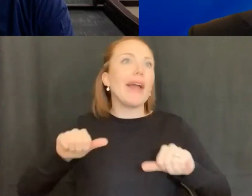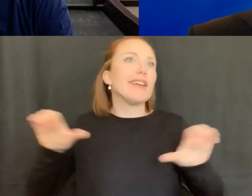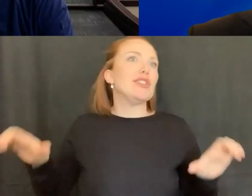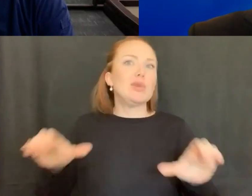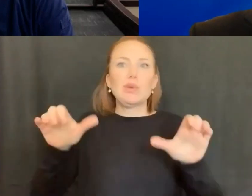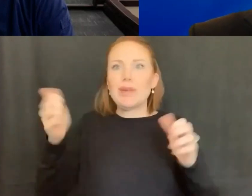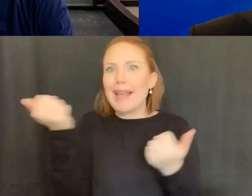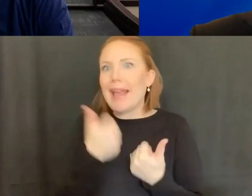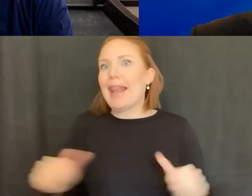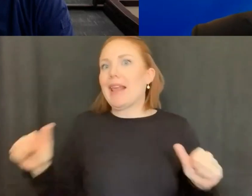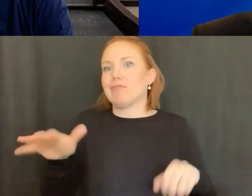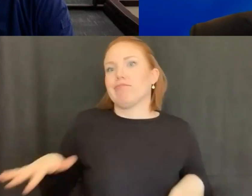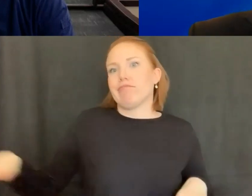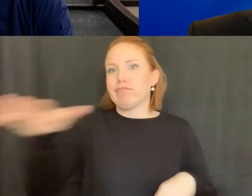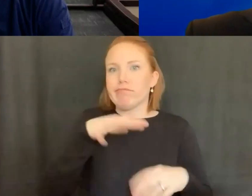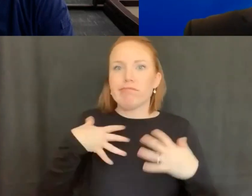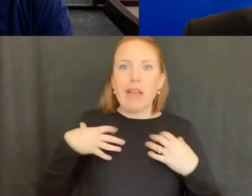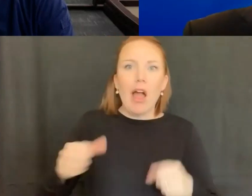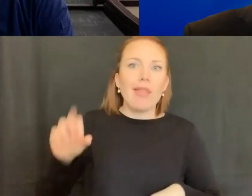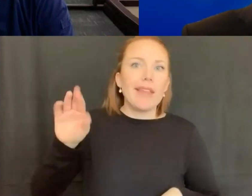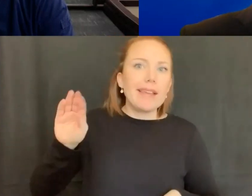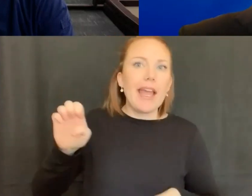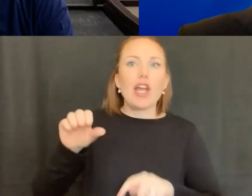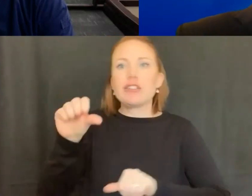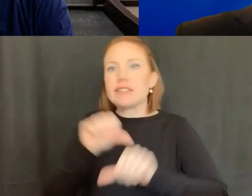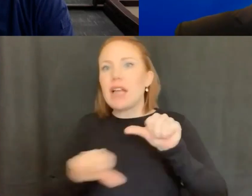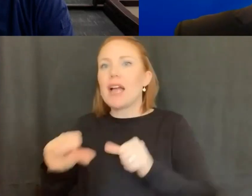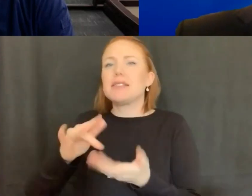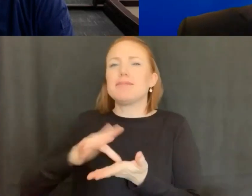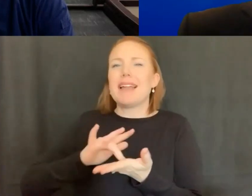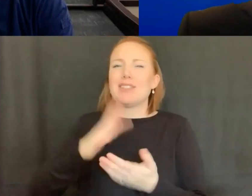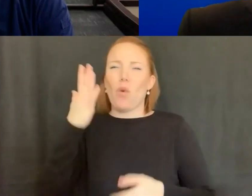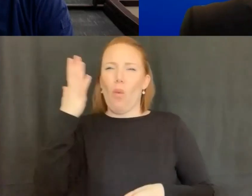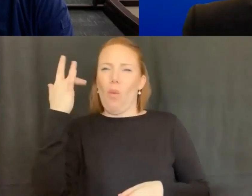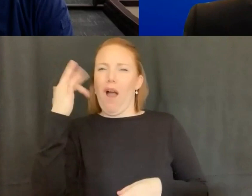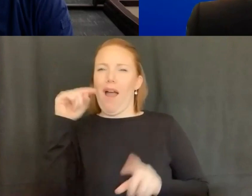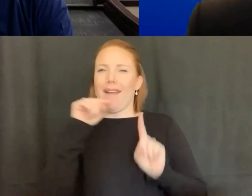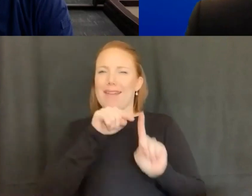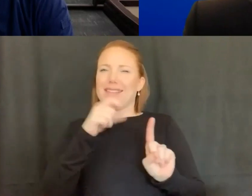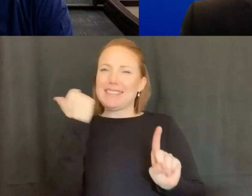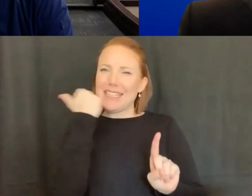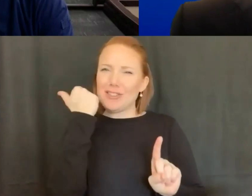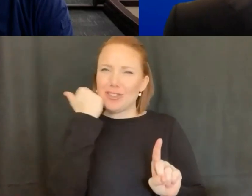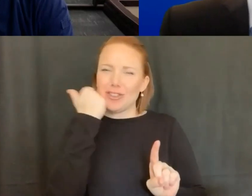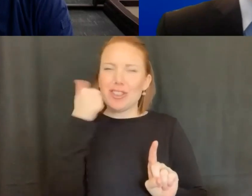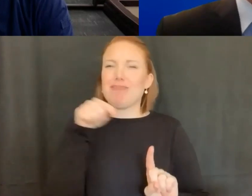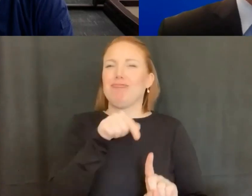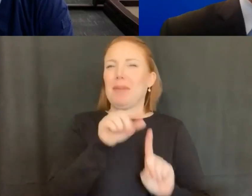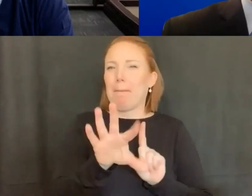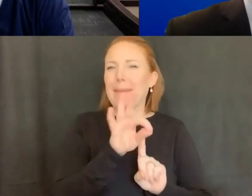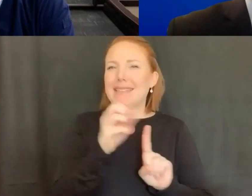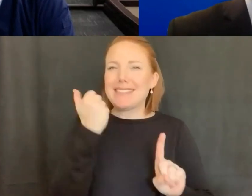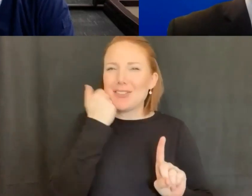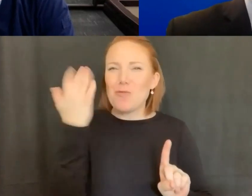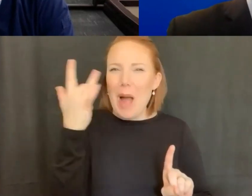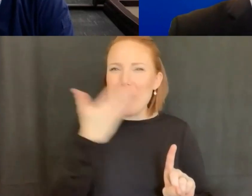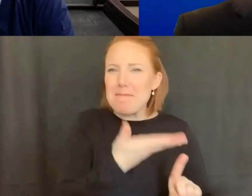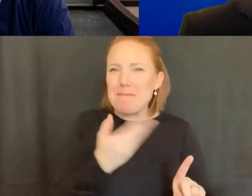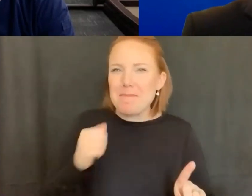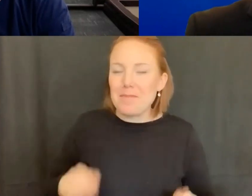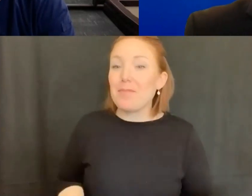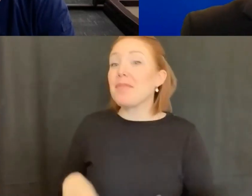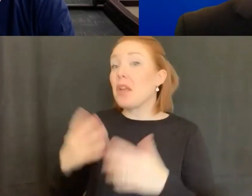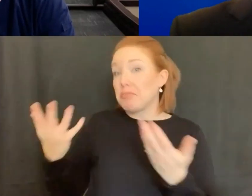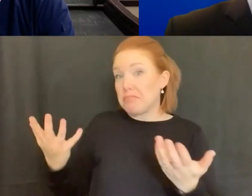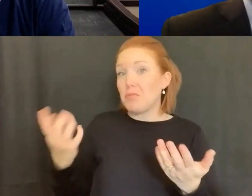of healthcare, science, medicine, make your pitch why dentistry is the path to choose. Sure. I'd say one